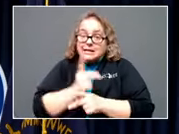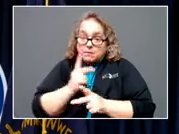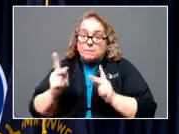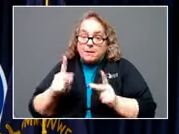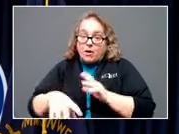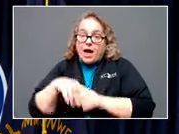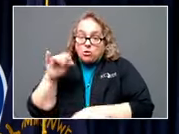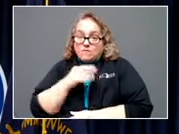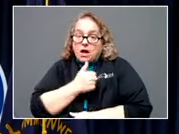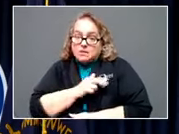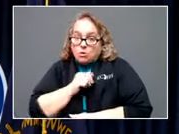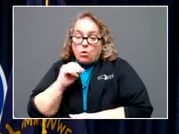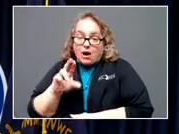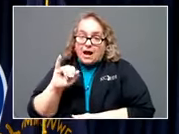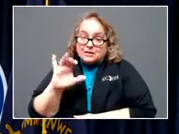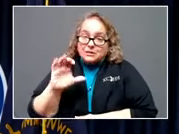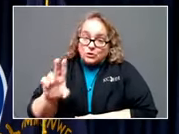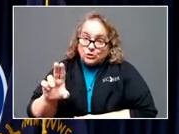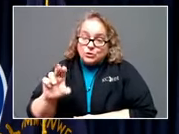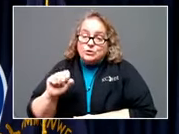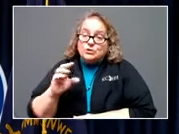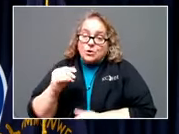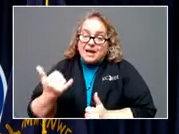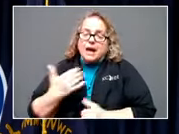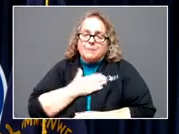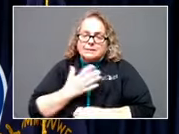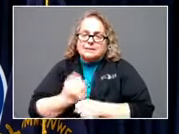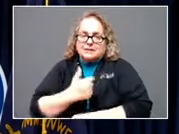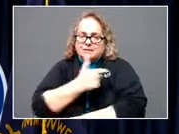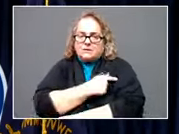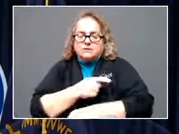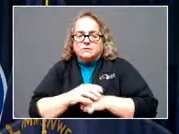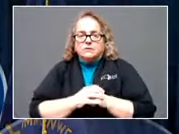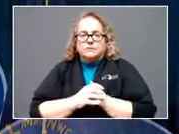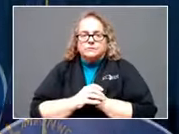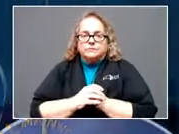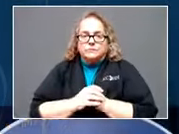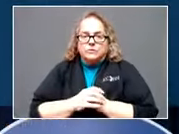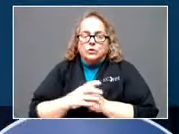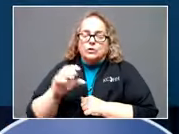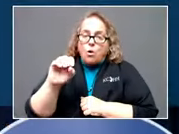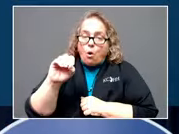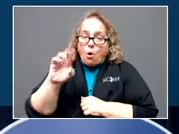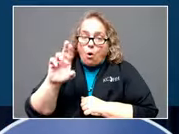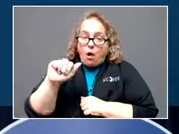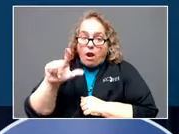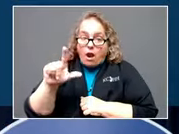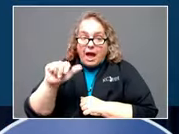consider getting vaccinated. Now, the next slide, James, the oral antivirals. There's two of these. There's the Merck pill,